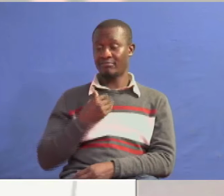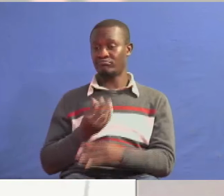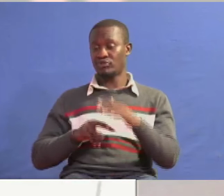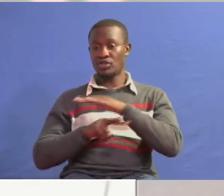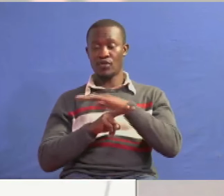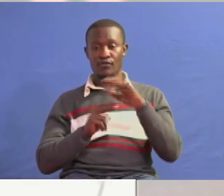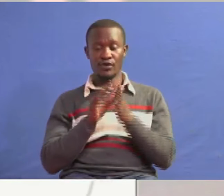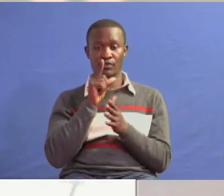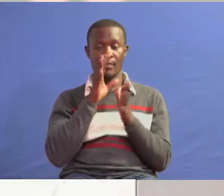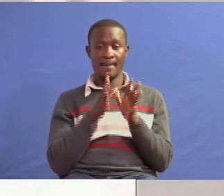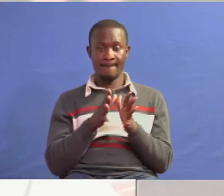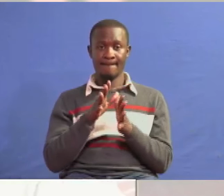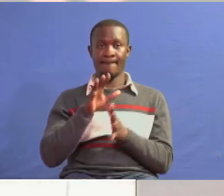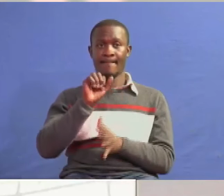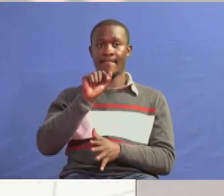spokesperson, Moisha